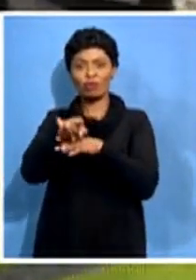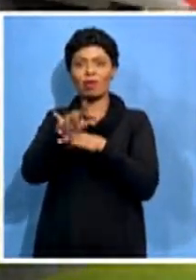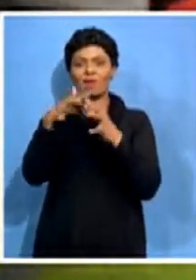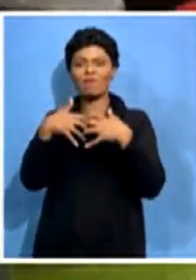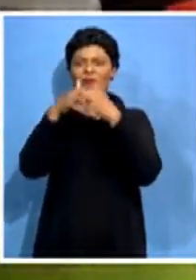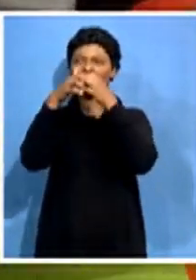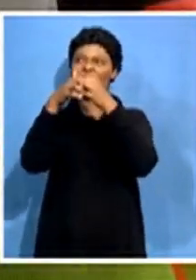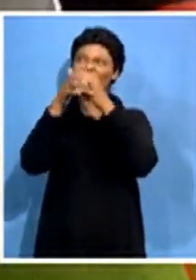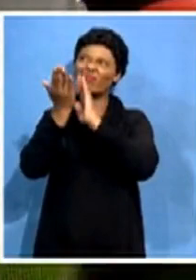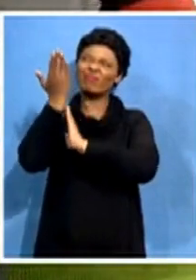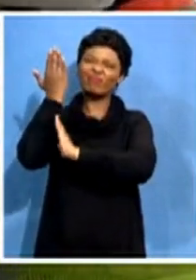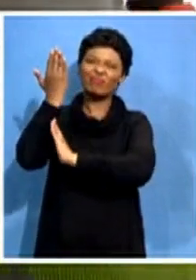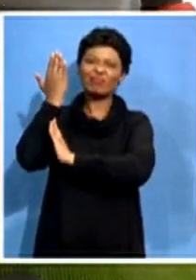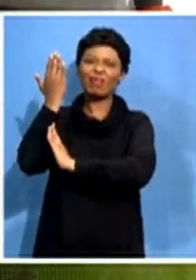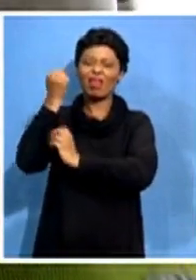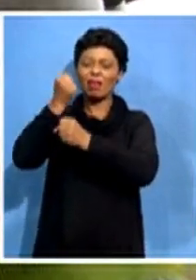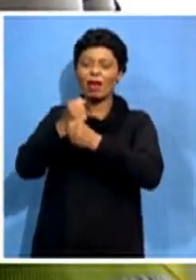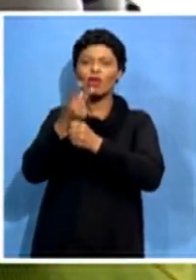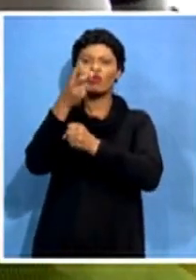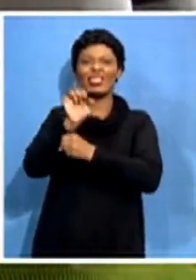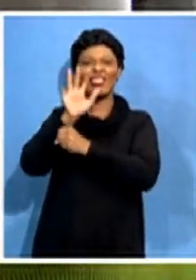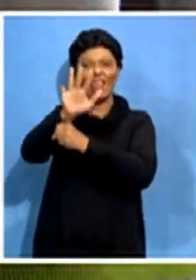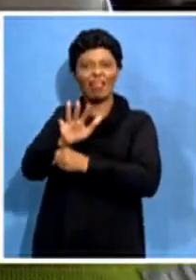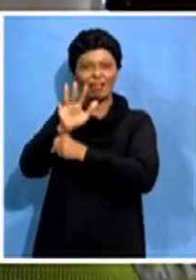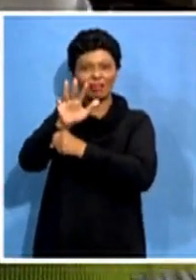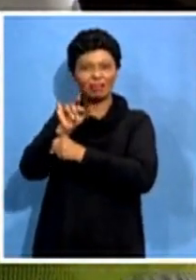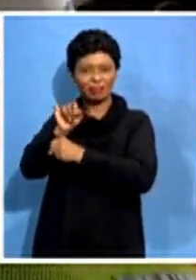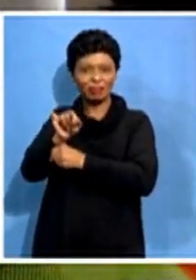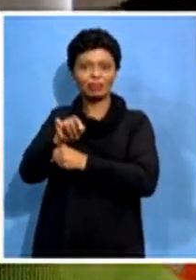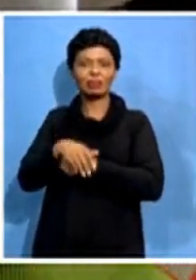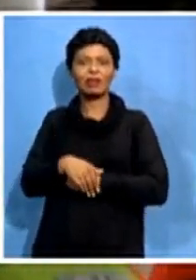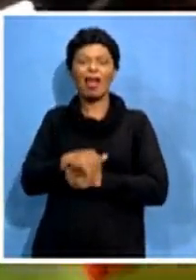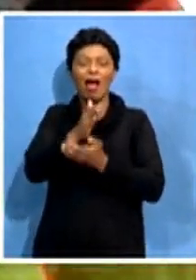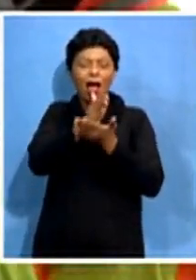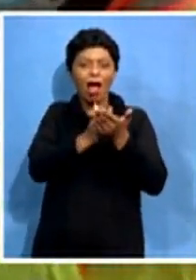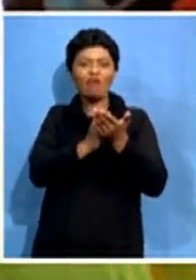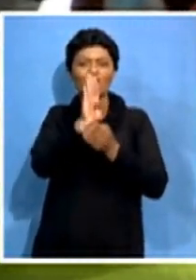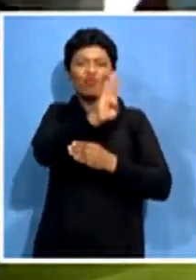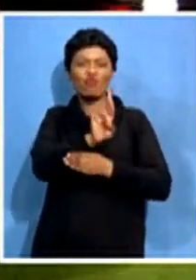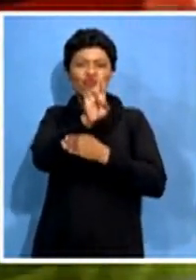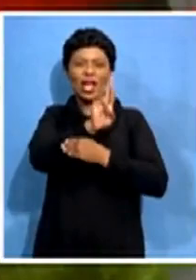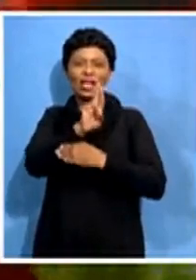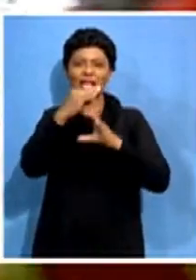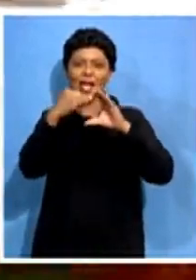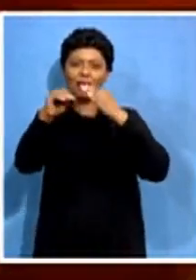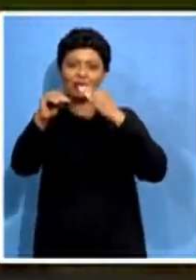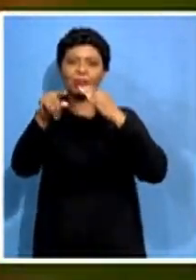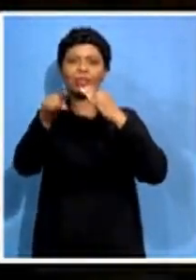2019. It's a 3.5 billion rand investment. They are going to be building, we understand,